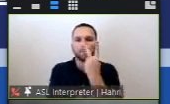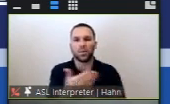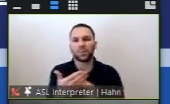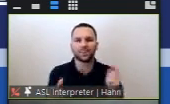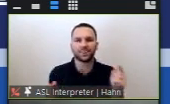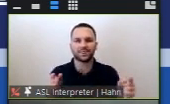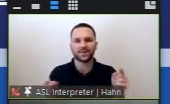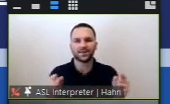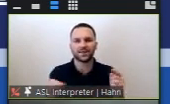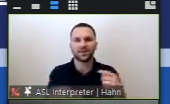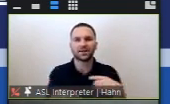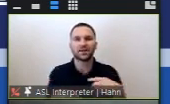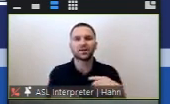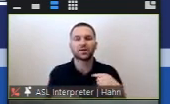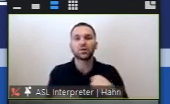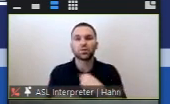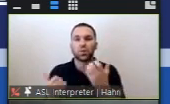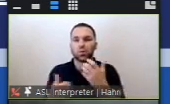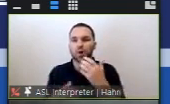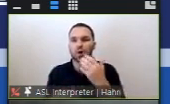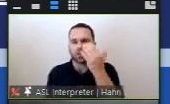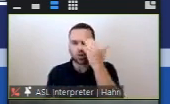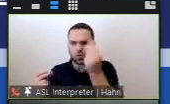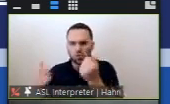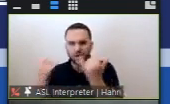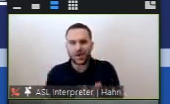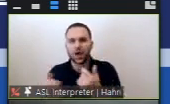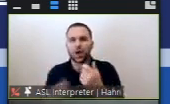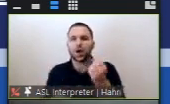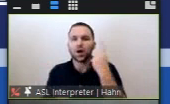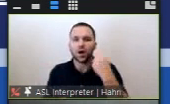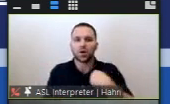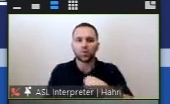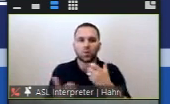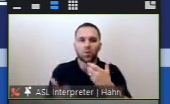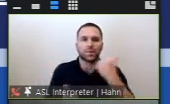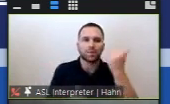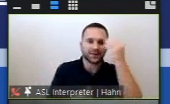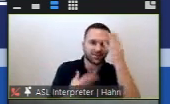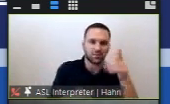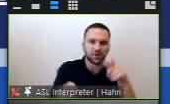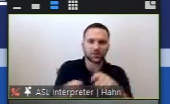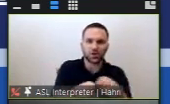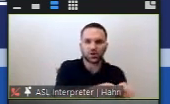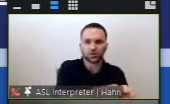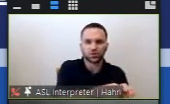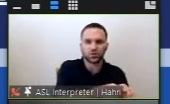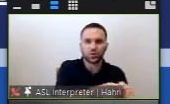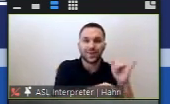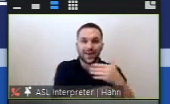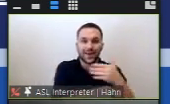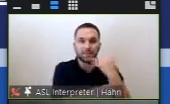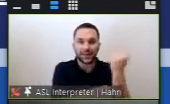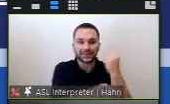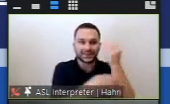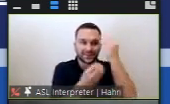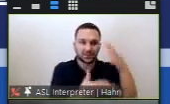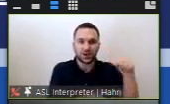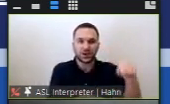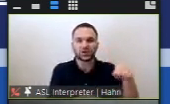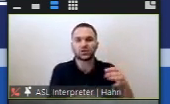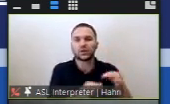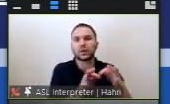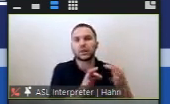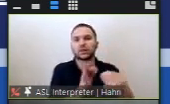immediate situational awareness with the best data we can get as quickly as we can, and then this more robust data that is really what we feel the